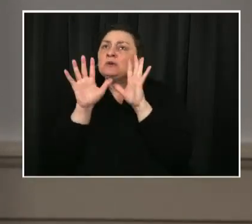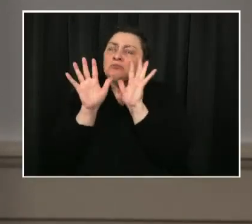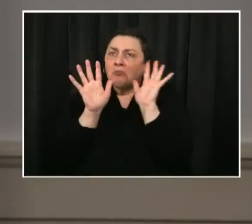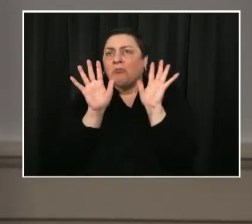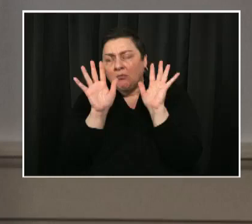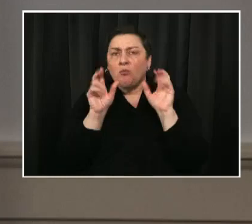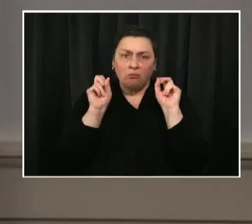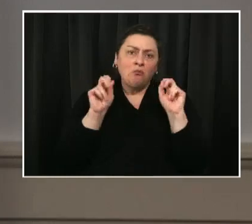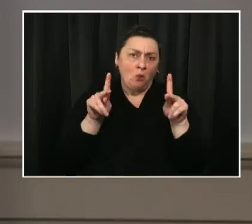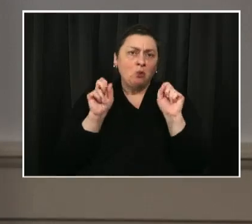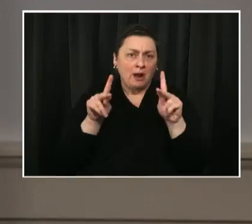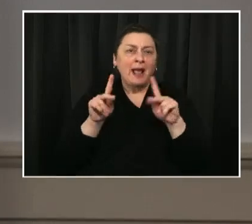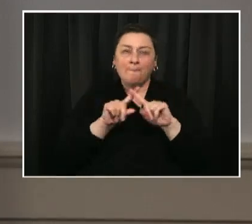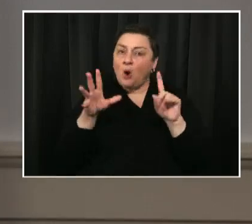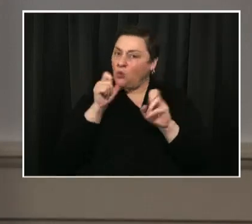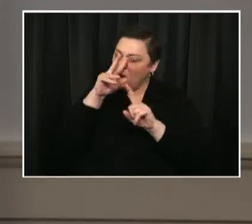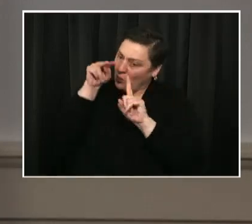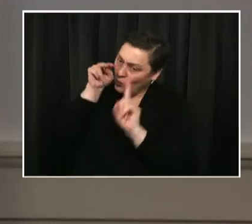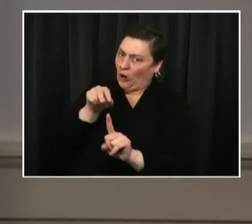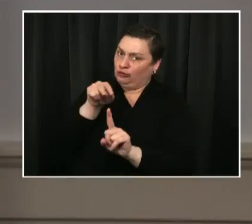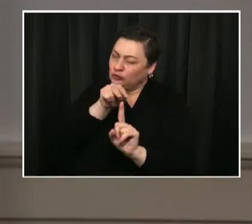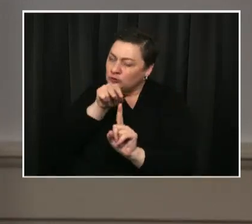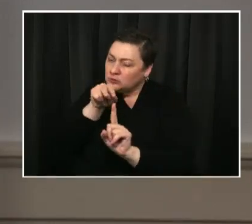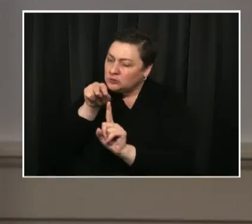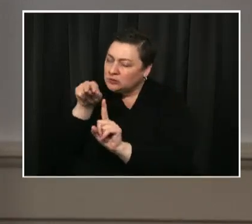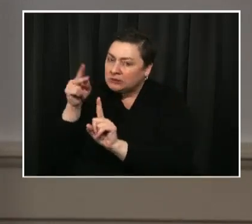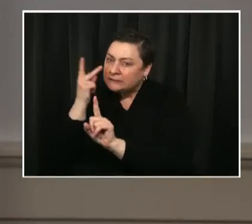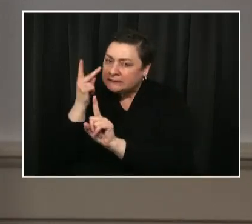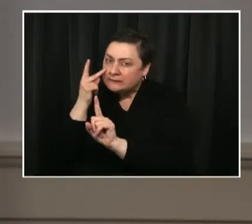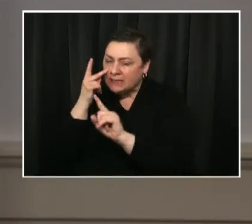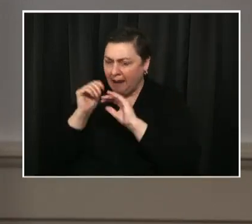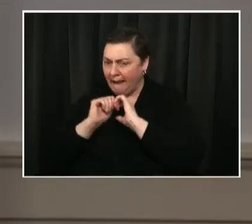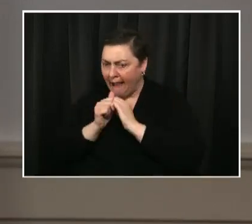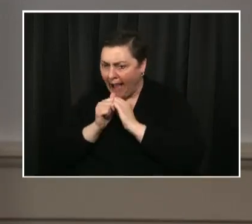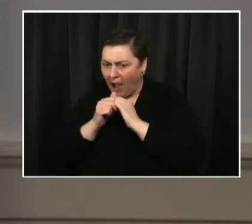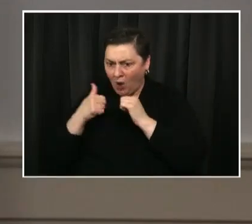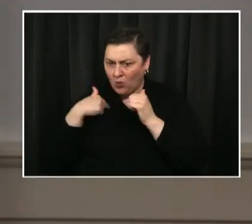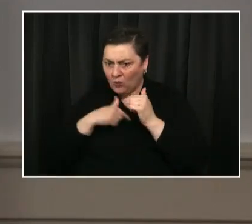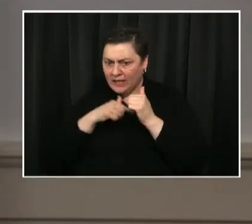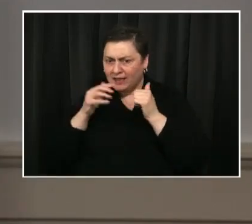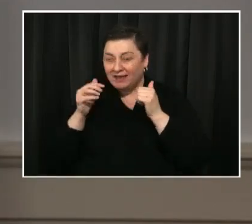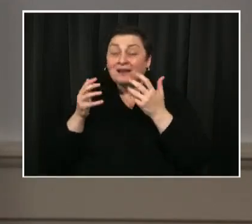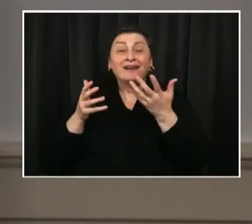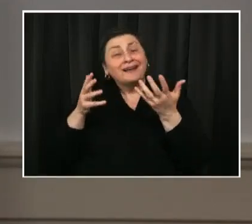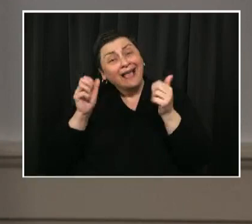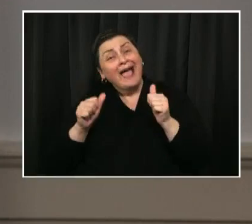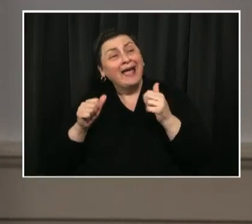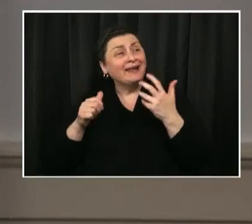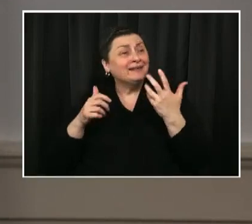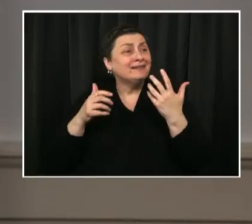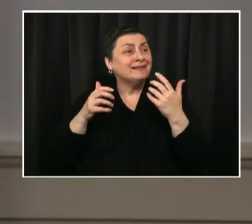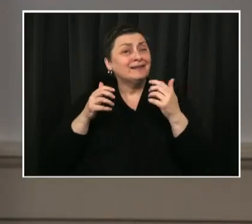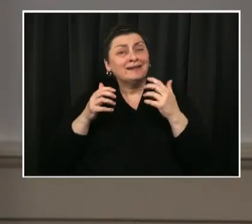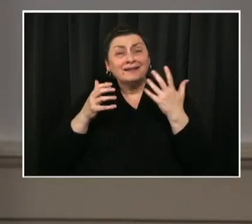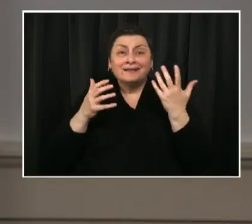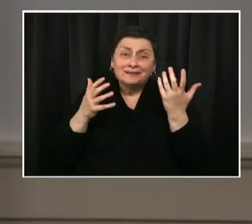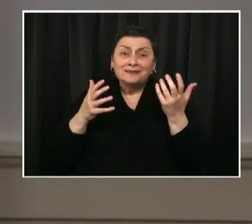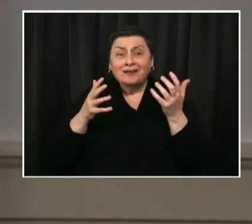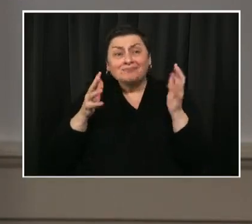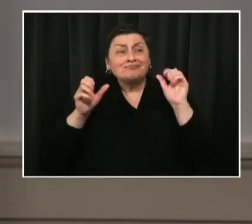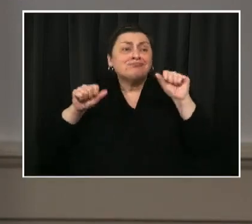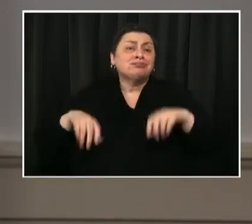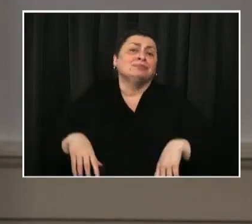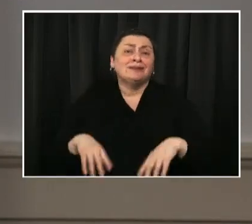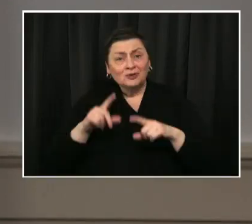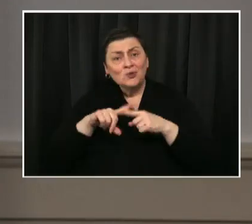to look at how we can begin to make changes that we all want. If it's going in an upward direction, then I think